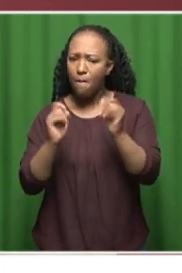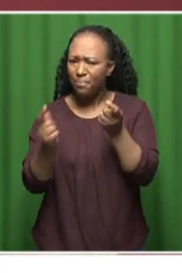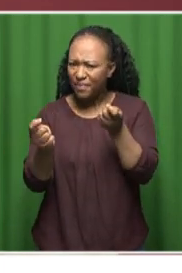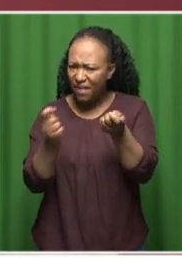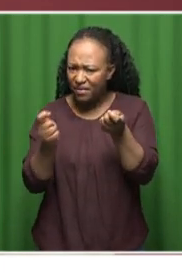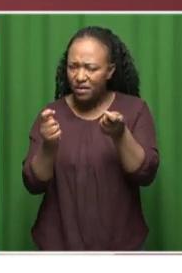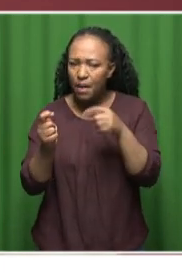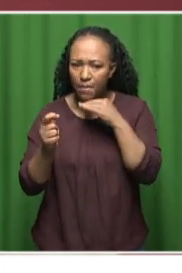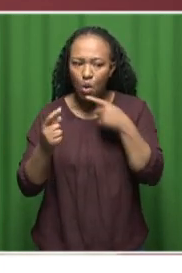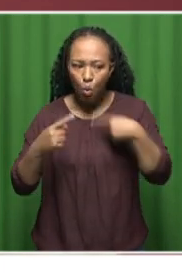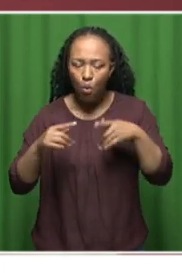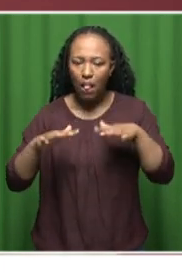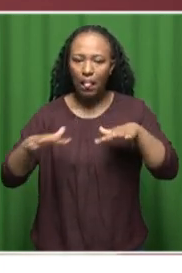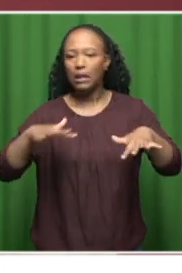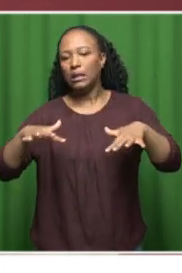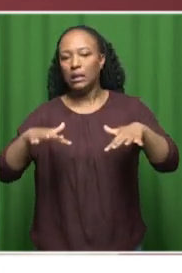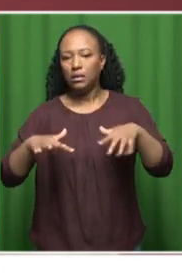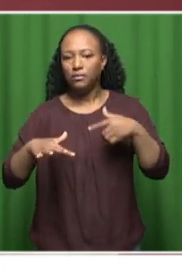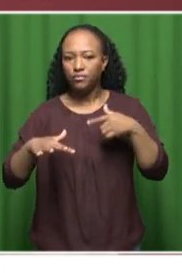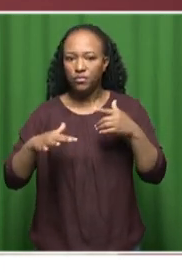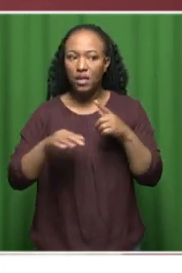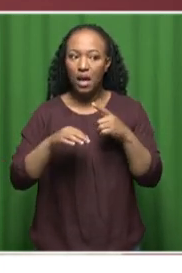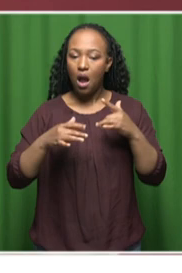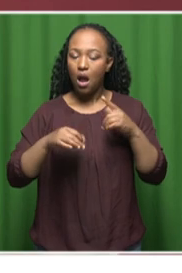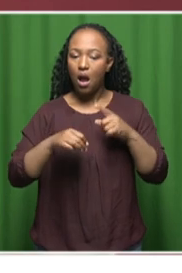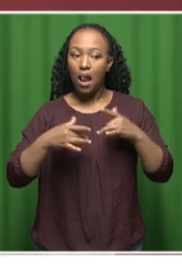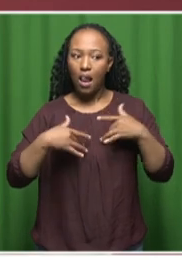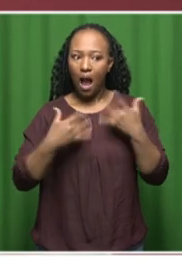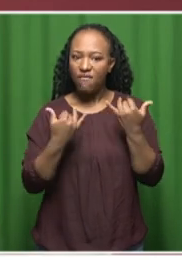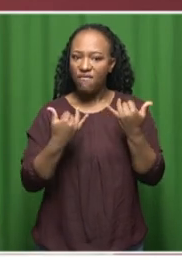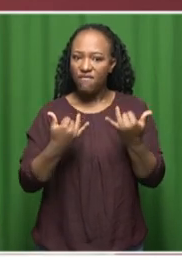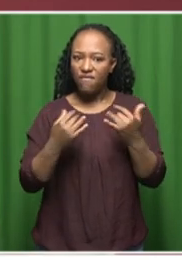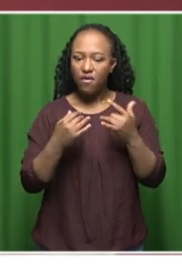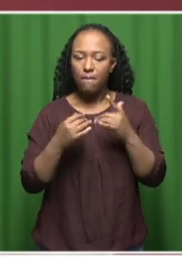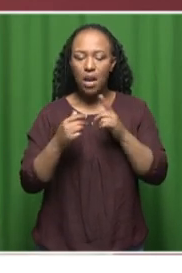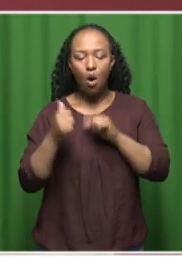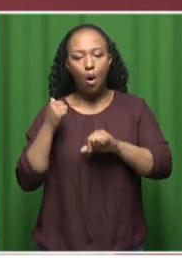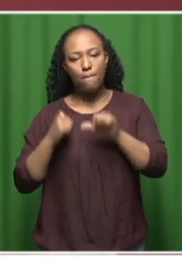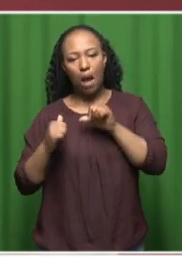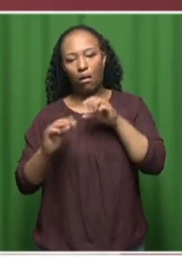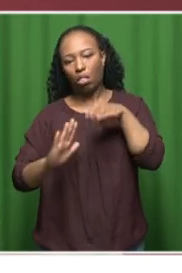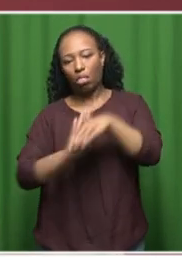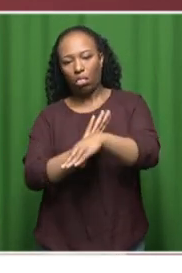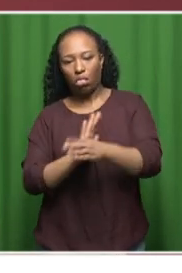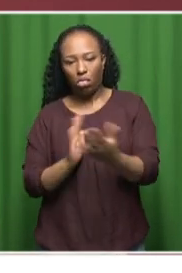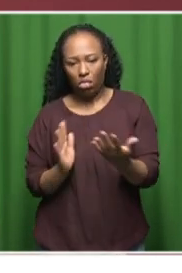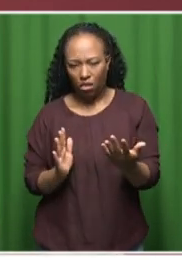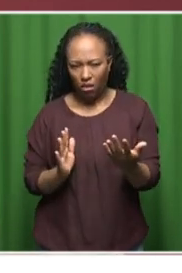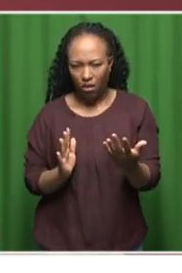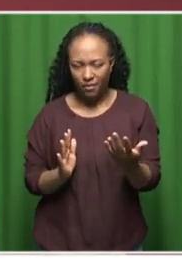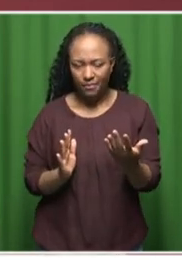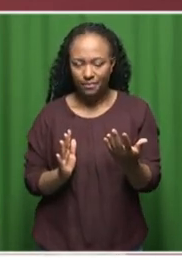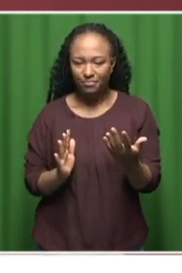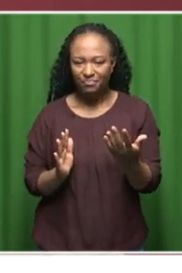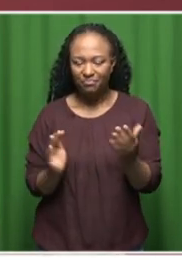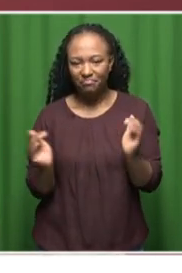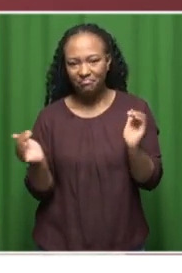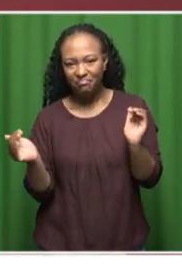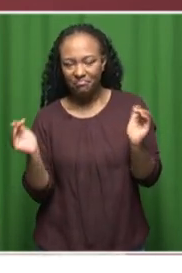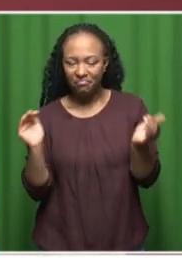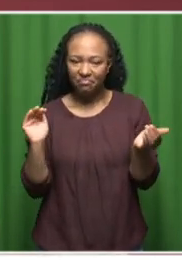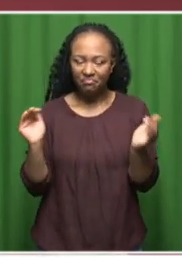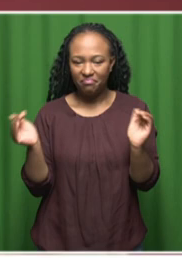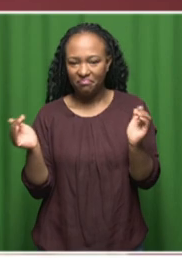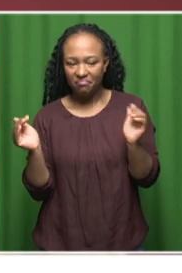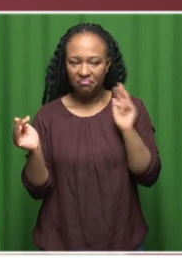destabilize us and the quality of life that we have. It's like you're taking us back to underdevelopment. Now it's two camps that look